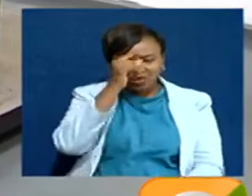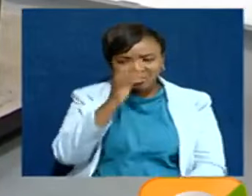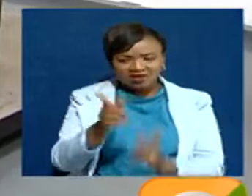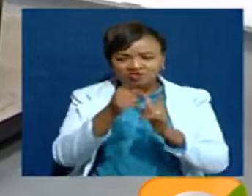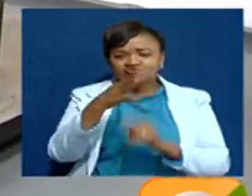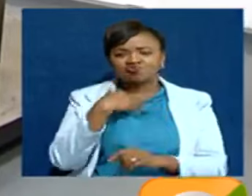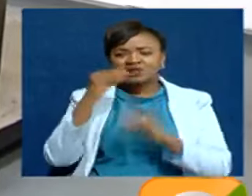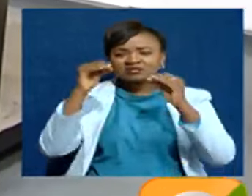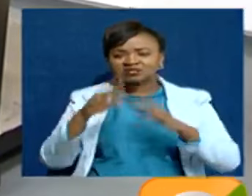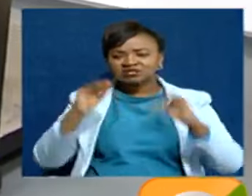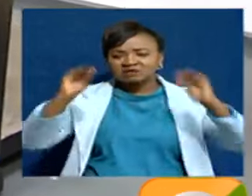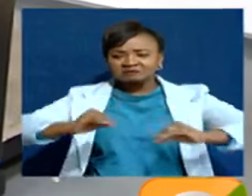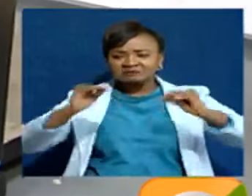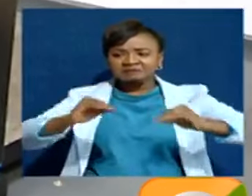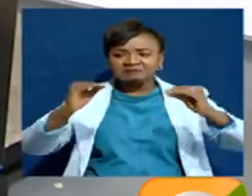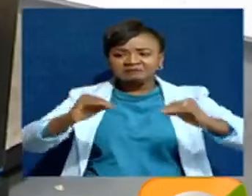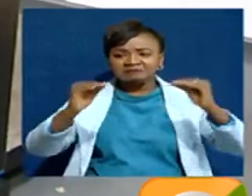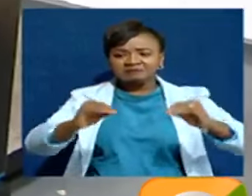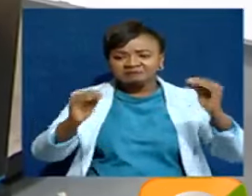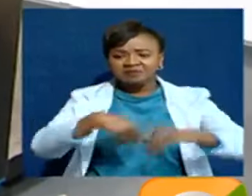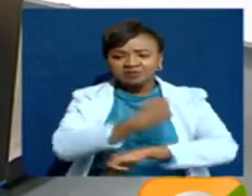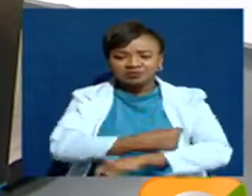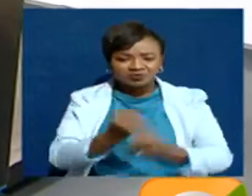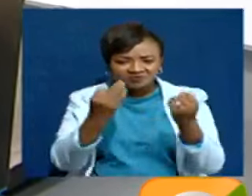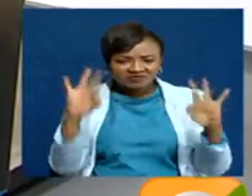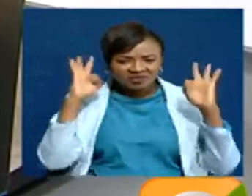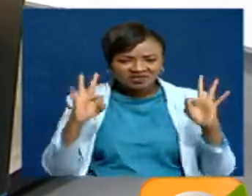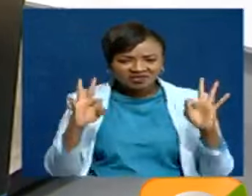want teachers to teach for free. Yeah. I mean, okay, that is where we are. So Esbon.